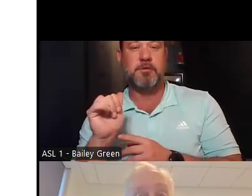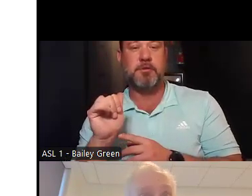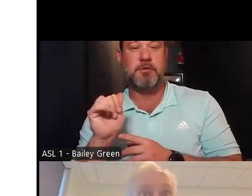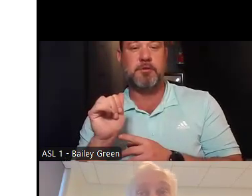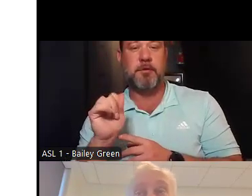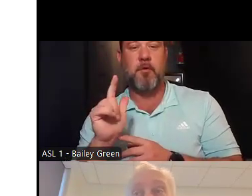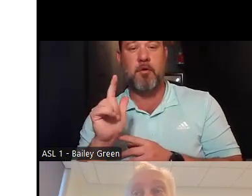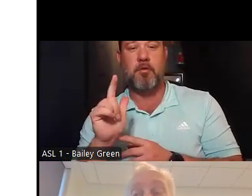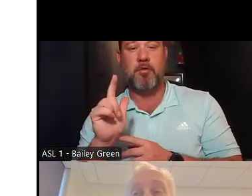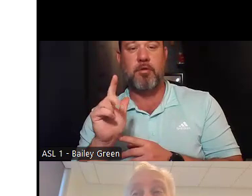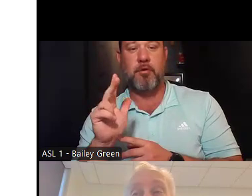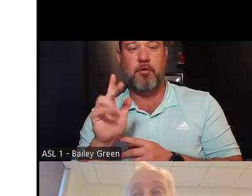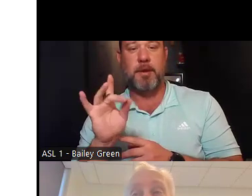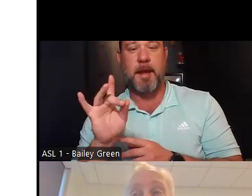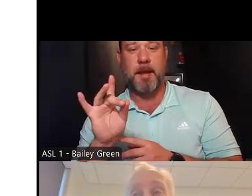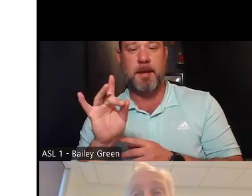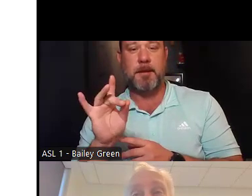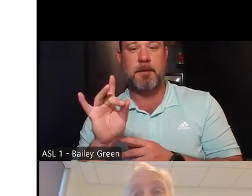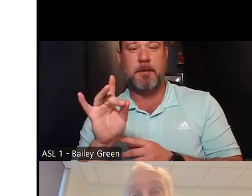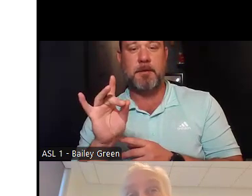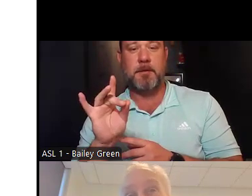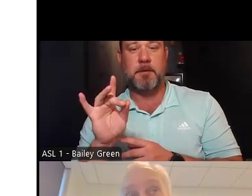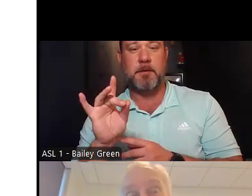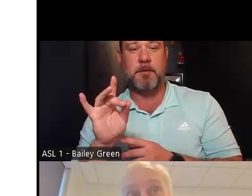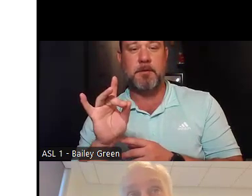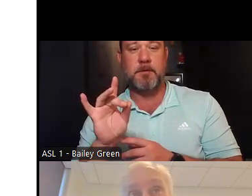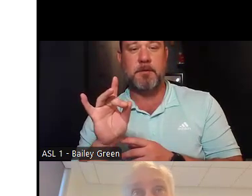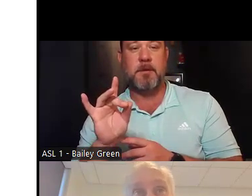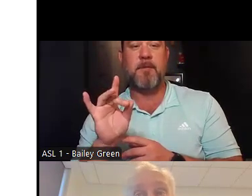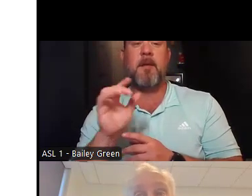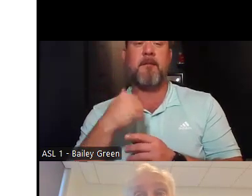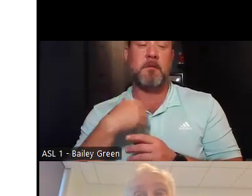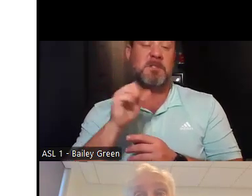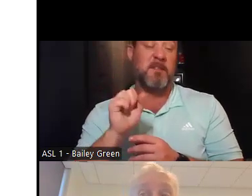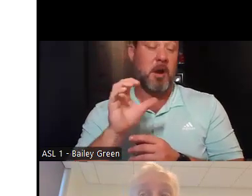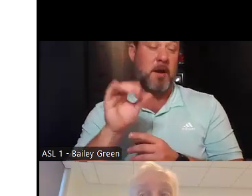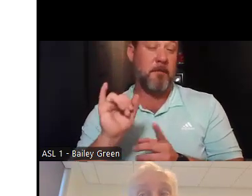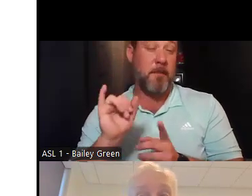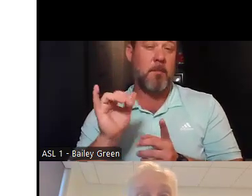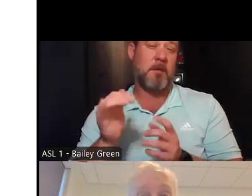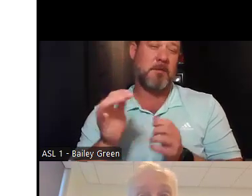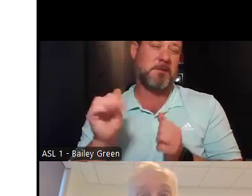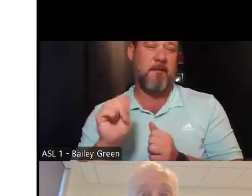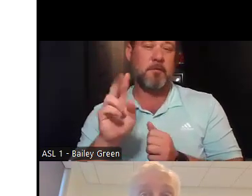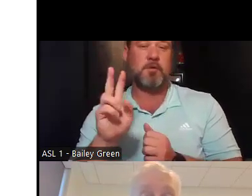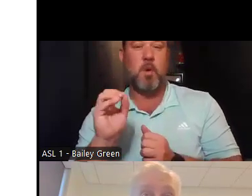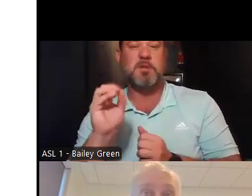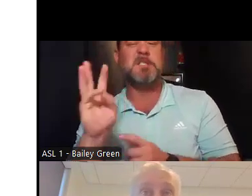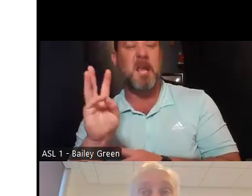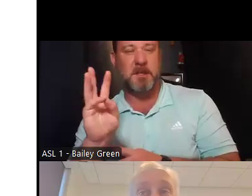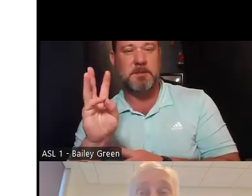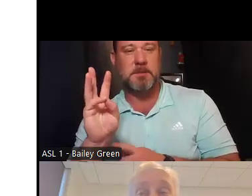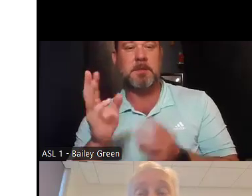people receiving home care when they have severe cognitive impairment. So among those people, the average was 206. Here